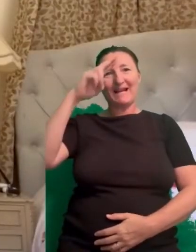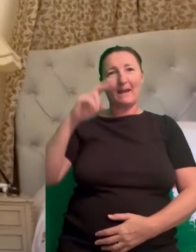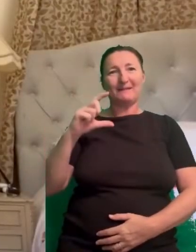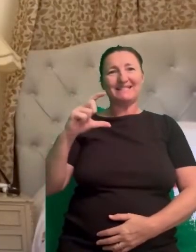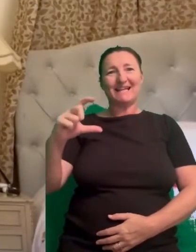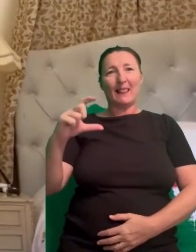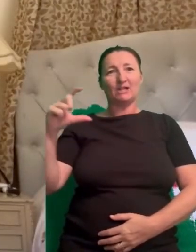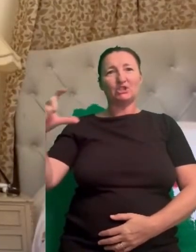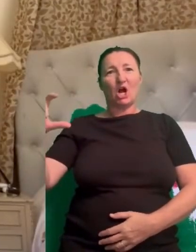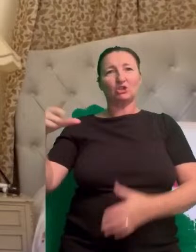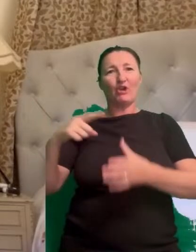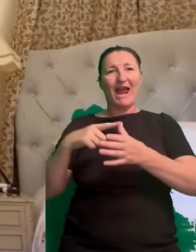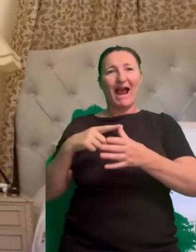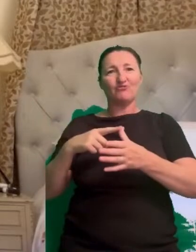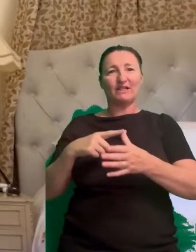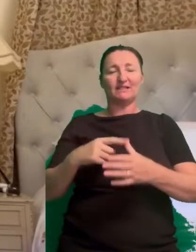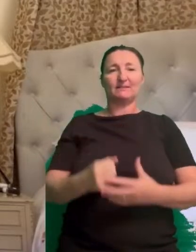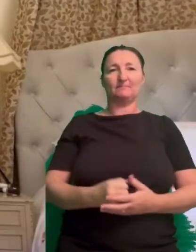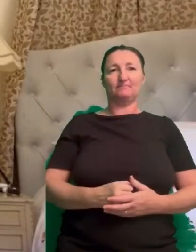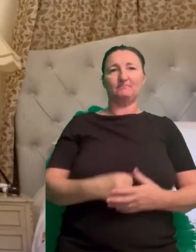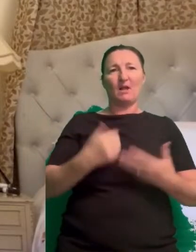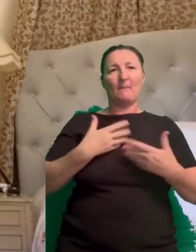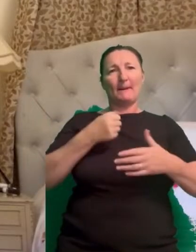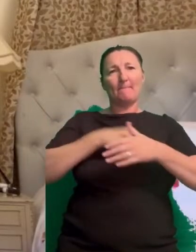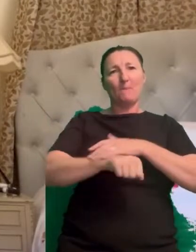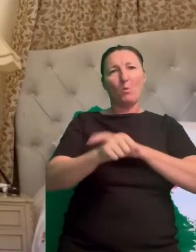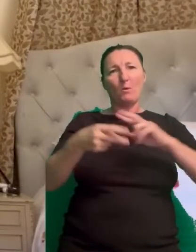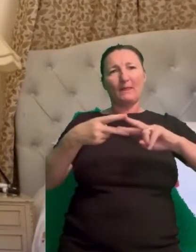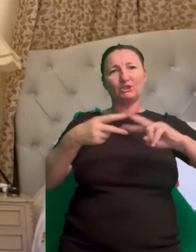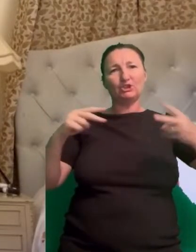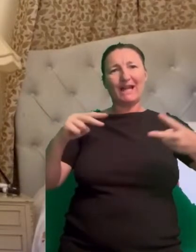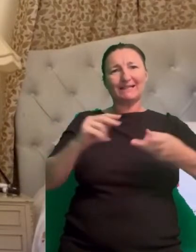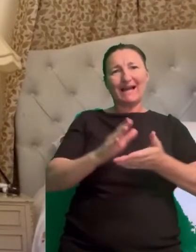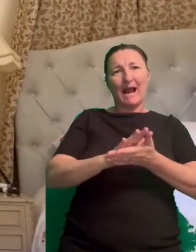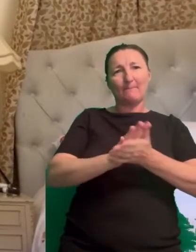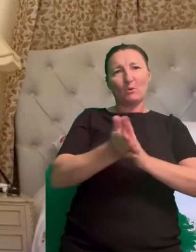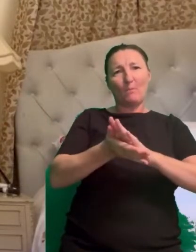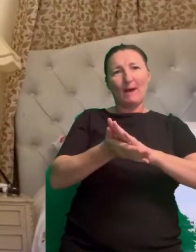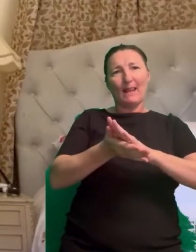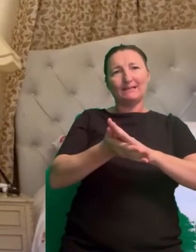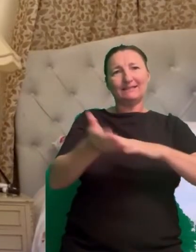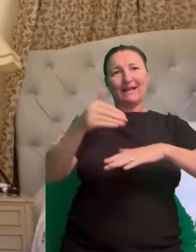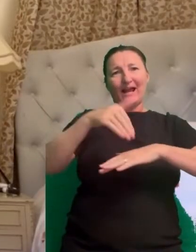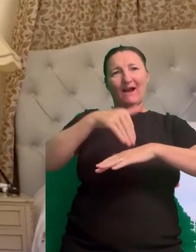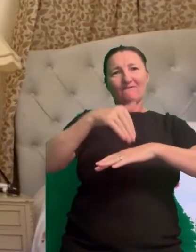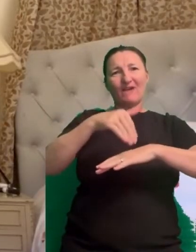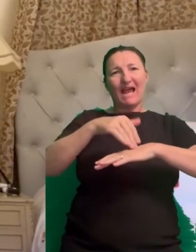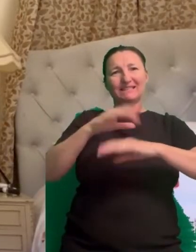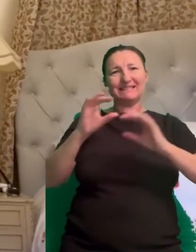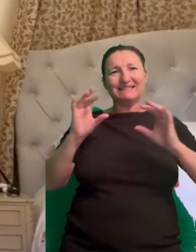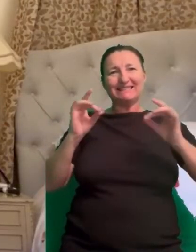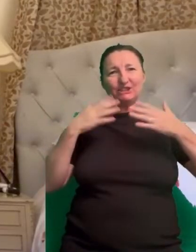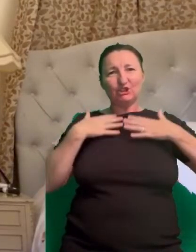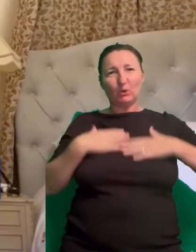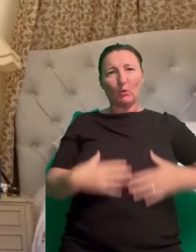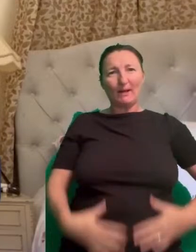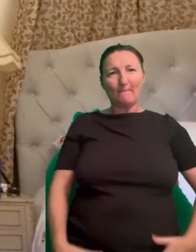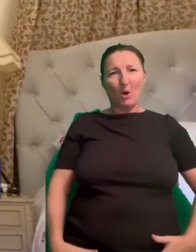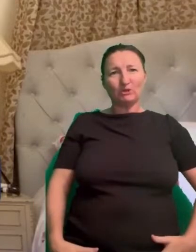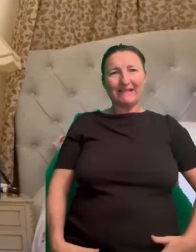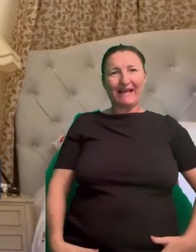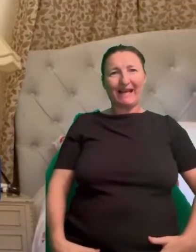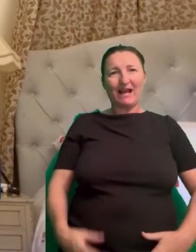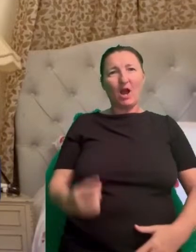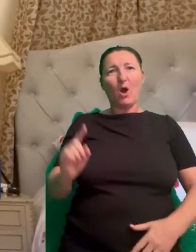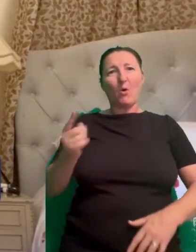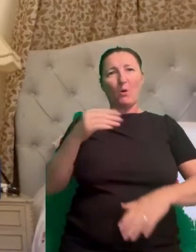My name is Celia Chartres-Aris. I was born with a genetic abnormality which affects the connective tissue in my body, and